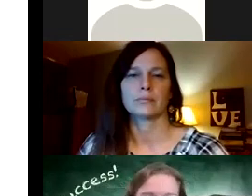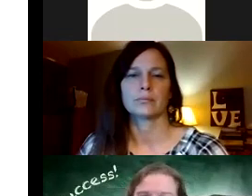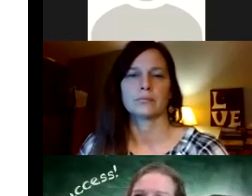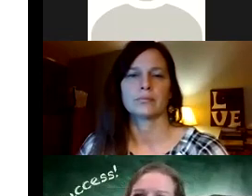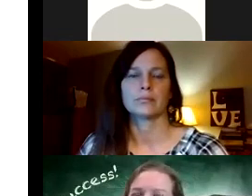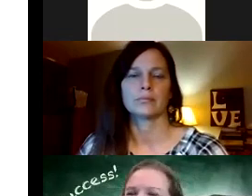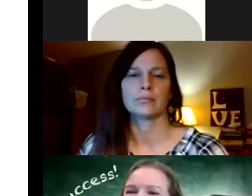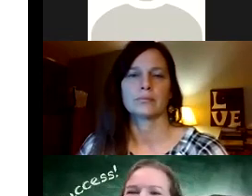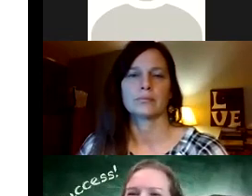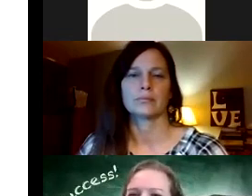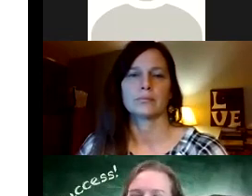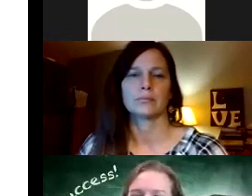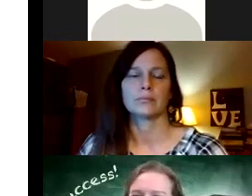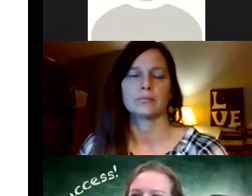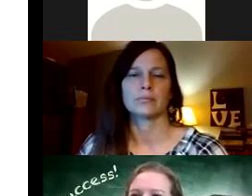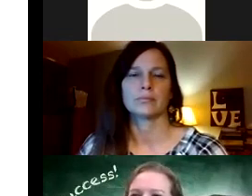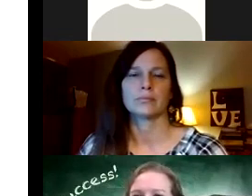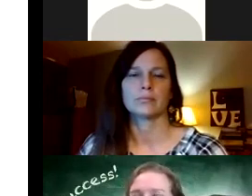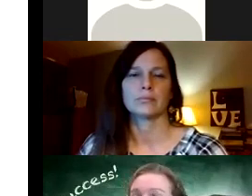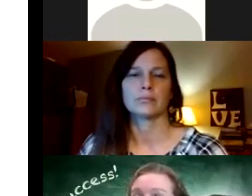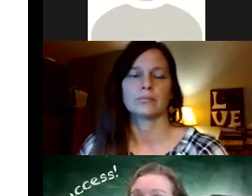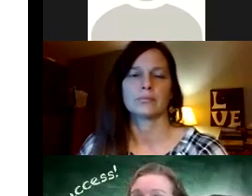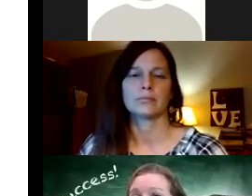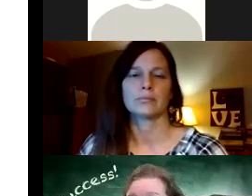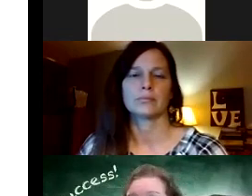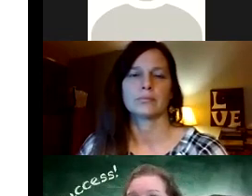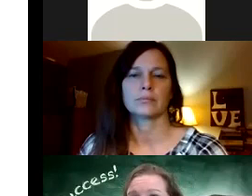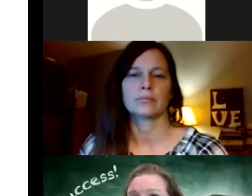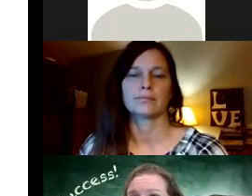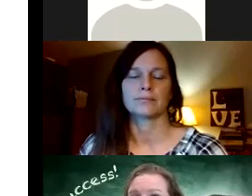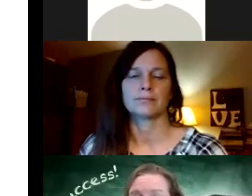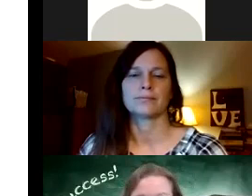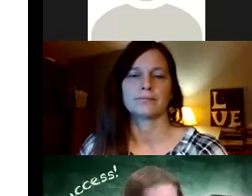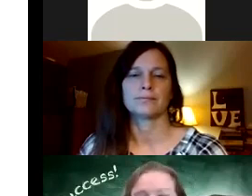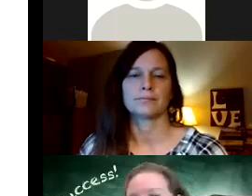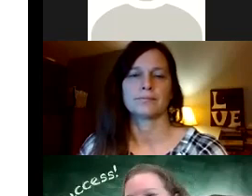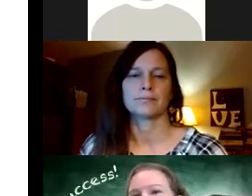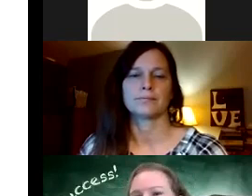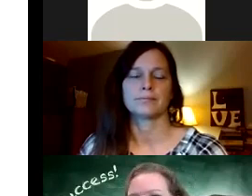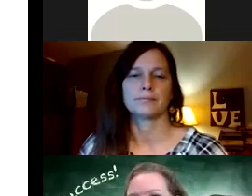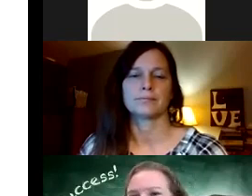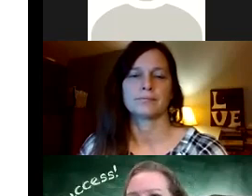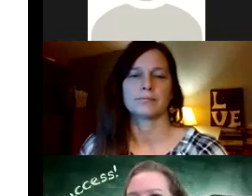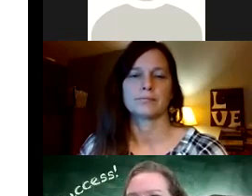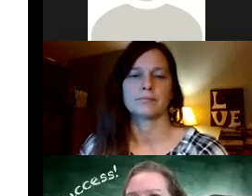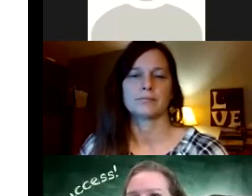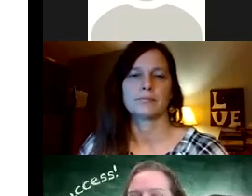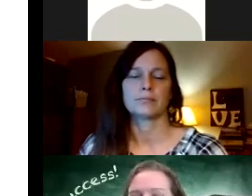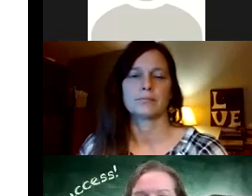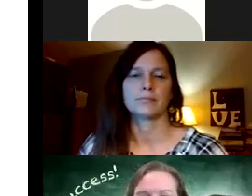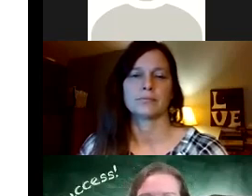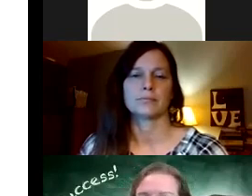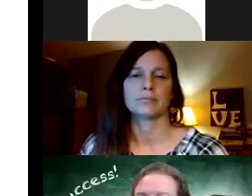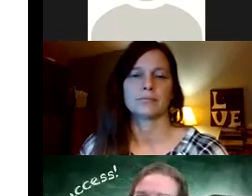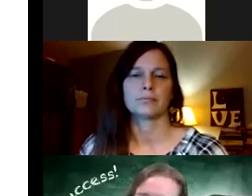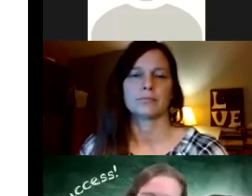you've, you know, filled out the FAFSA with your child, and then you decide you want to go back to college, you're still going to use that same FSA ID. So